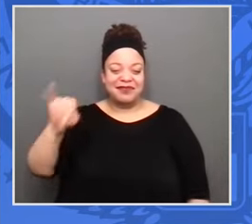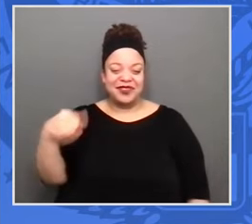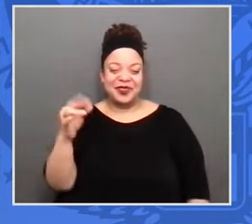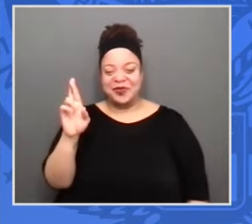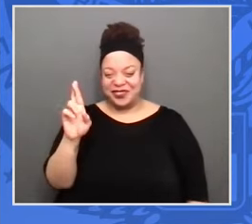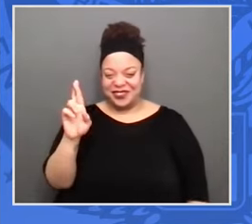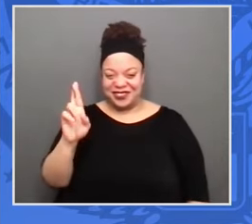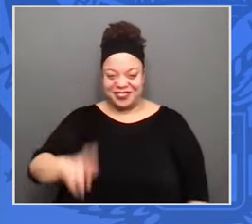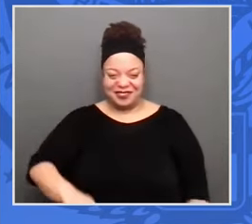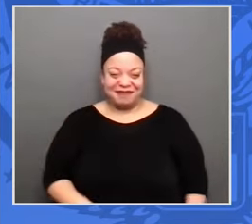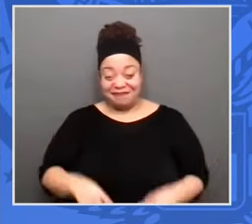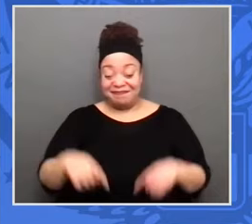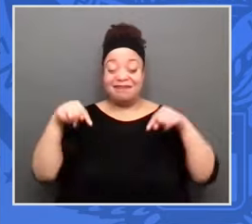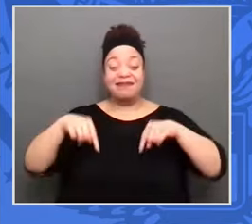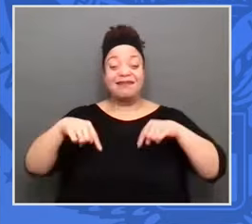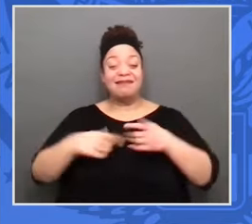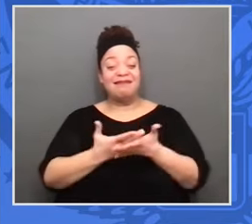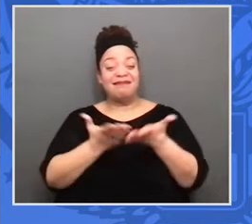city.